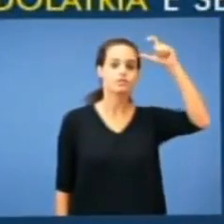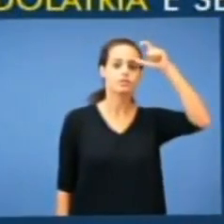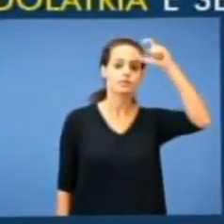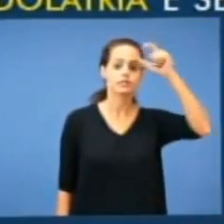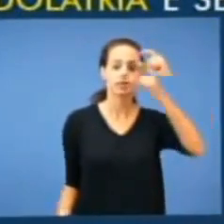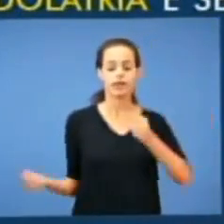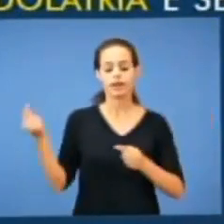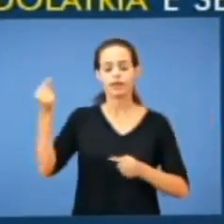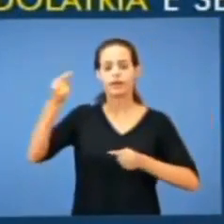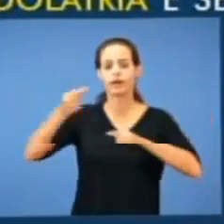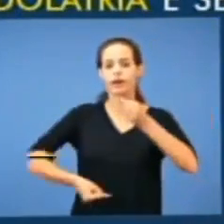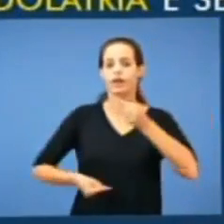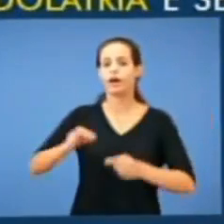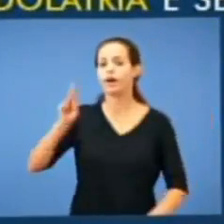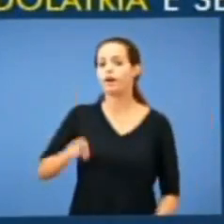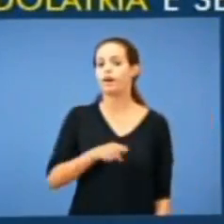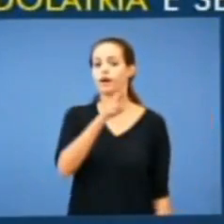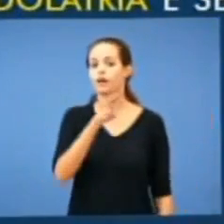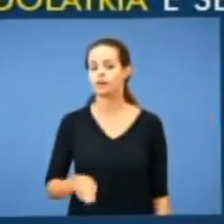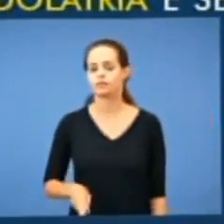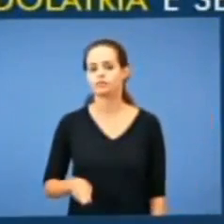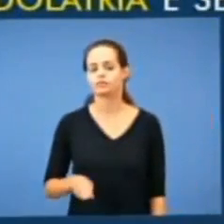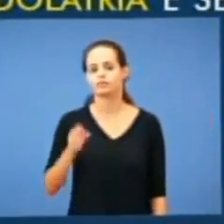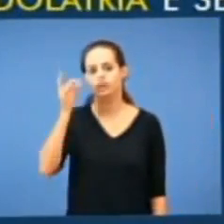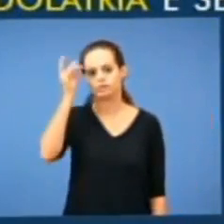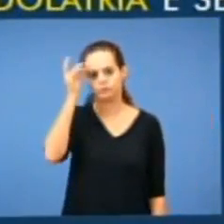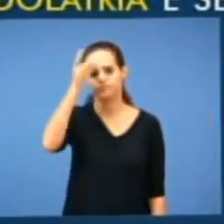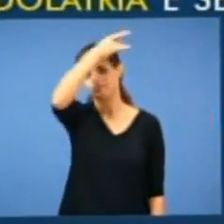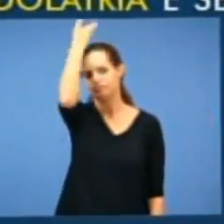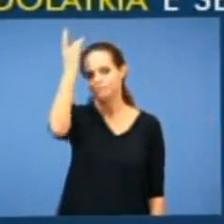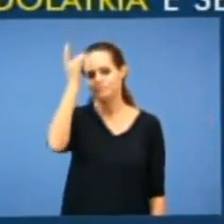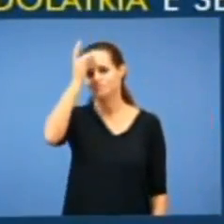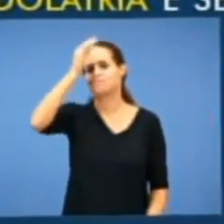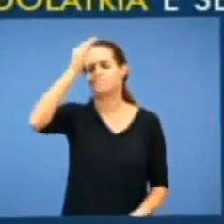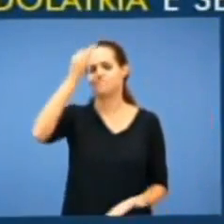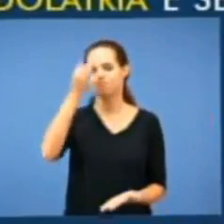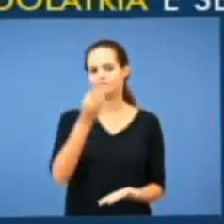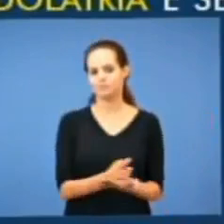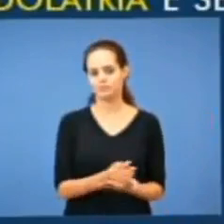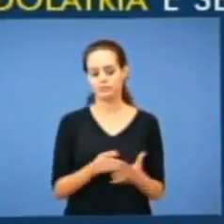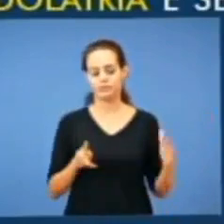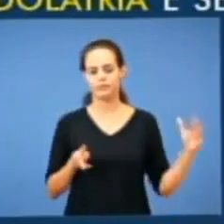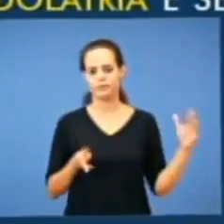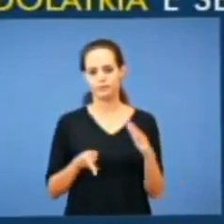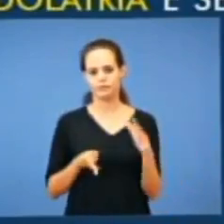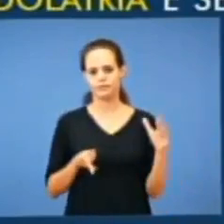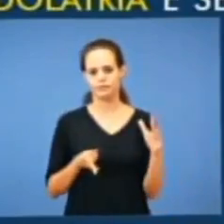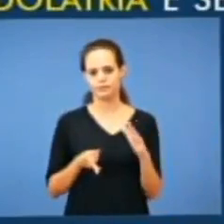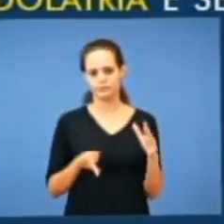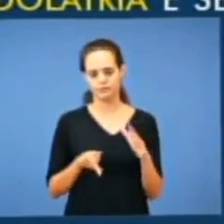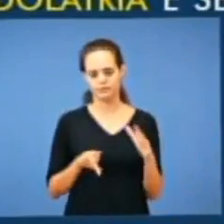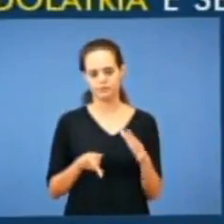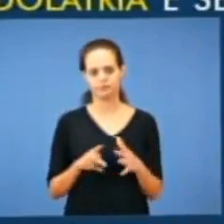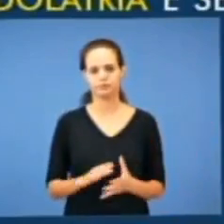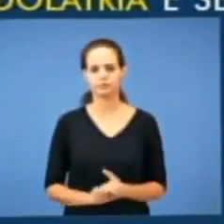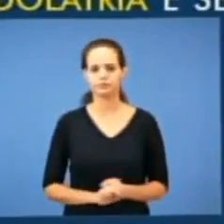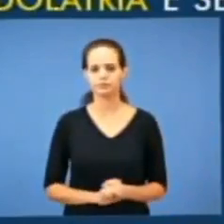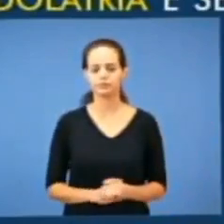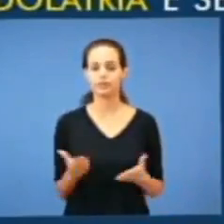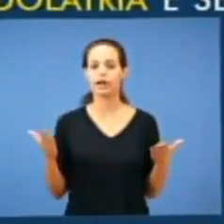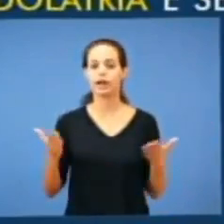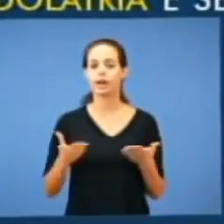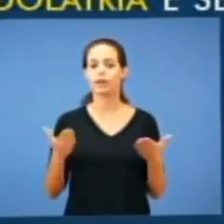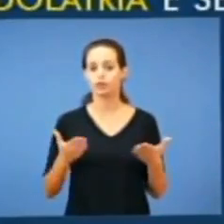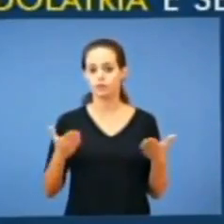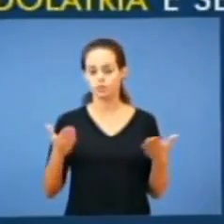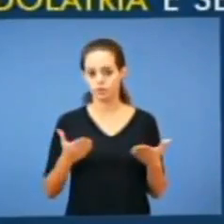our souls to oppose to faith in the Spirit here of Pergamos. And I would like now, after this